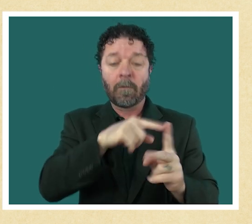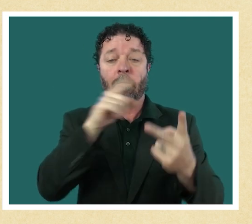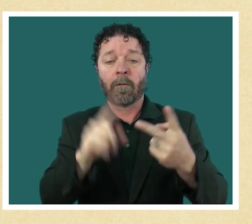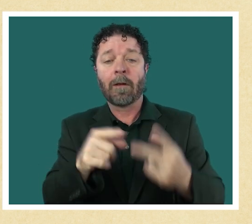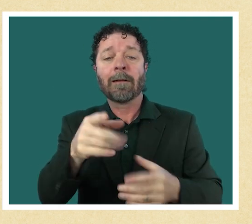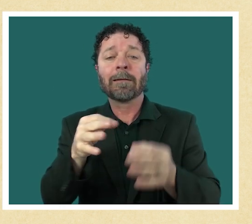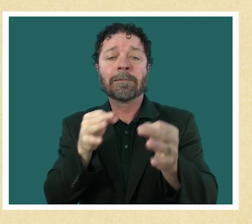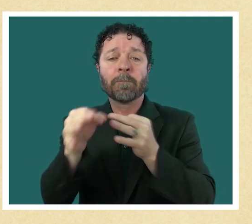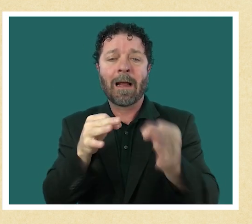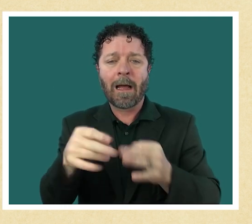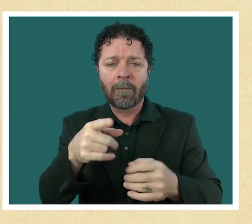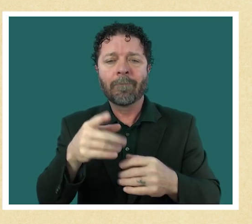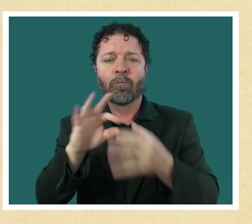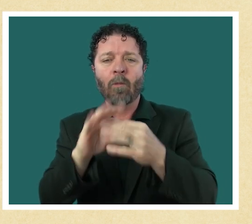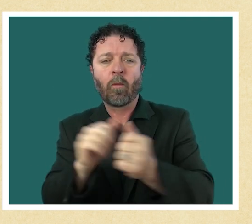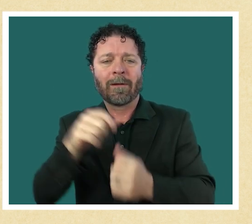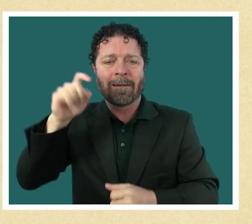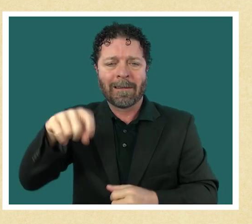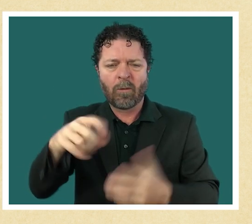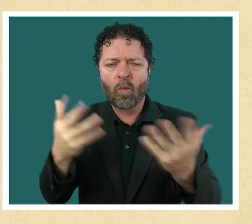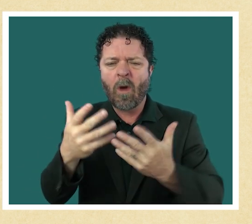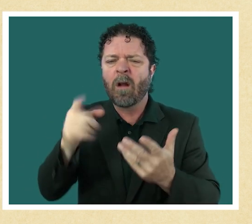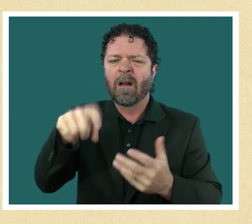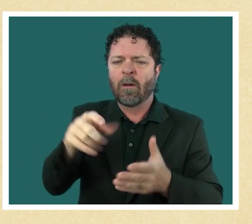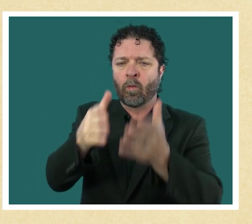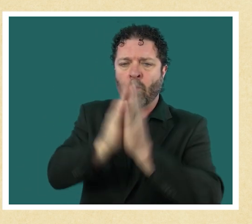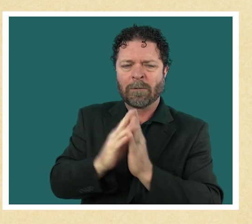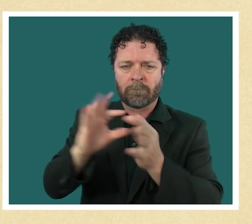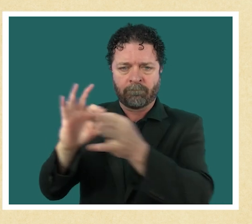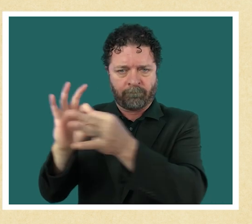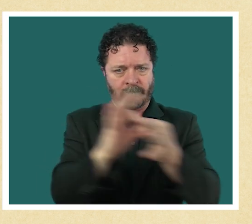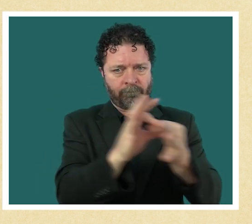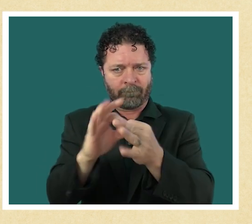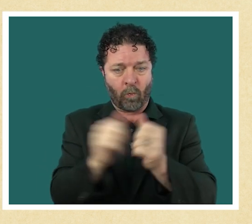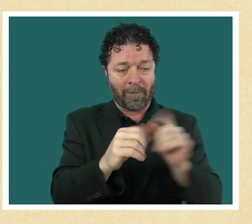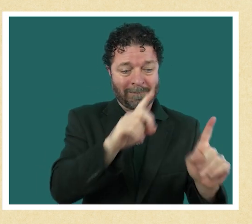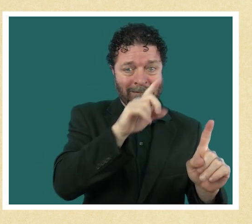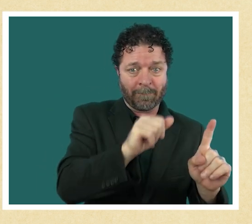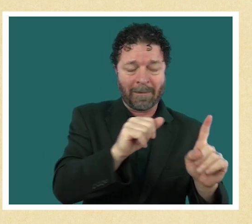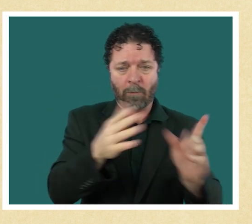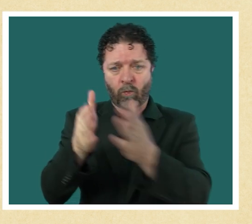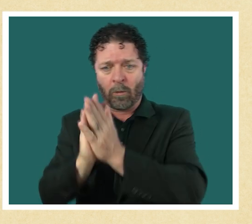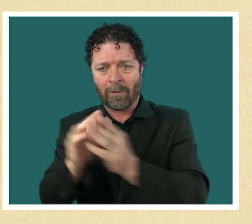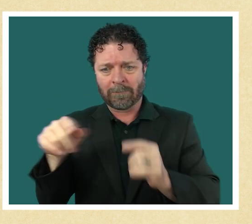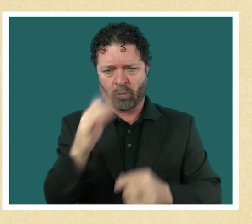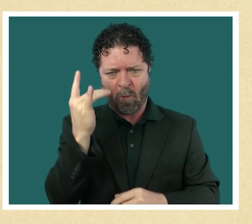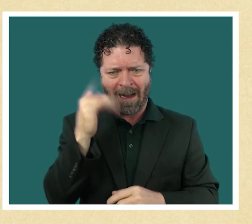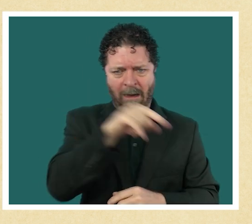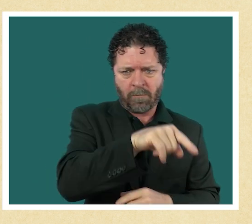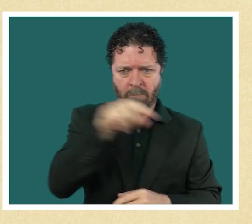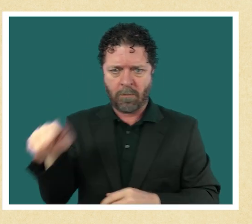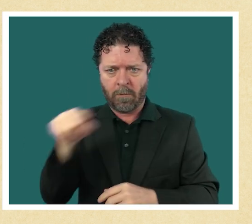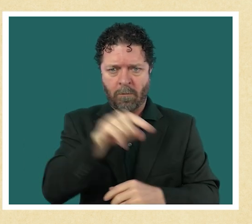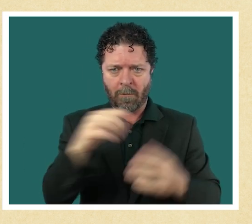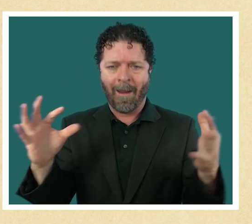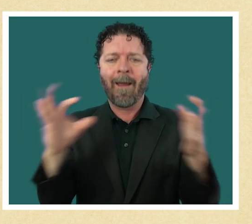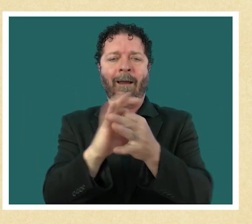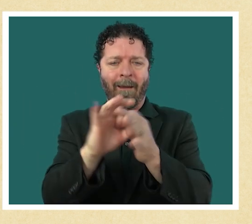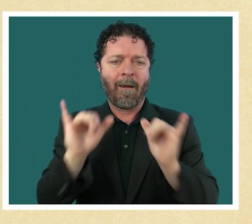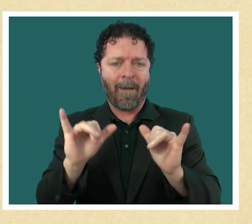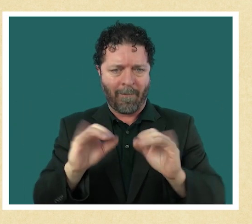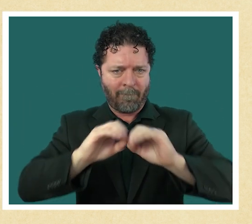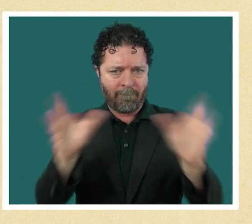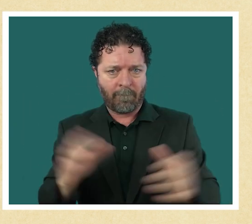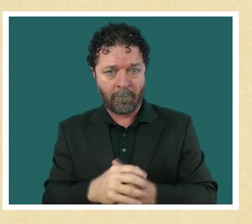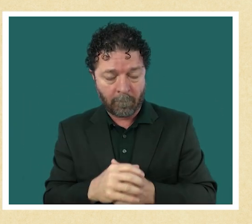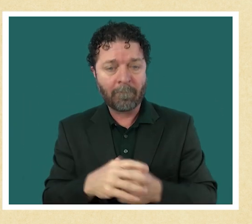is requested and the connection between the disability and the request. State that what is requested is needed